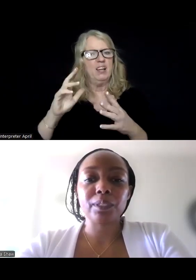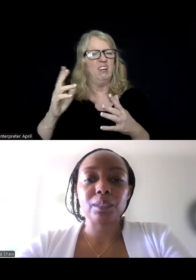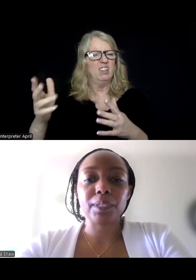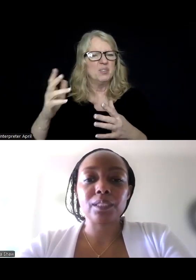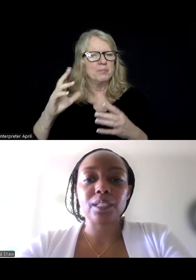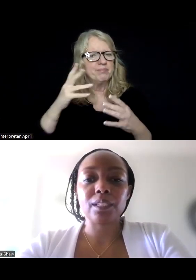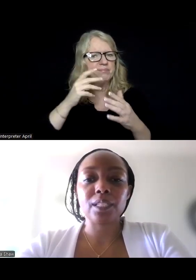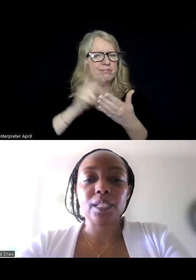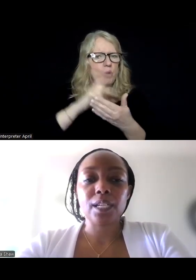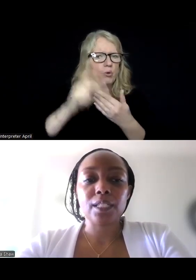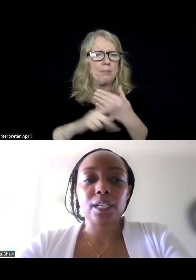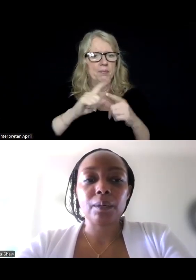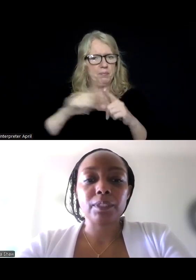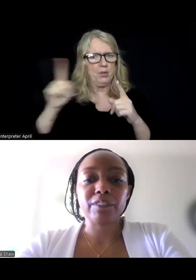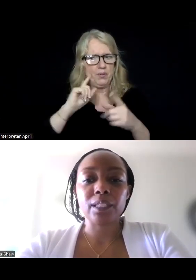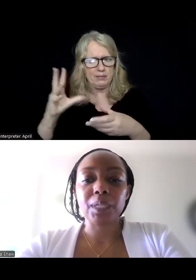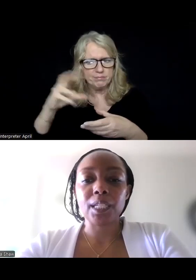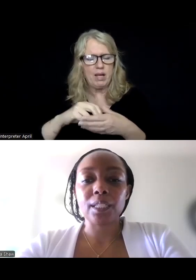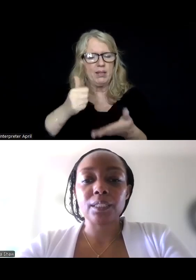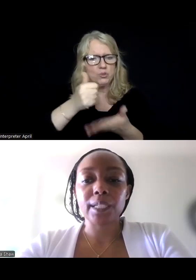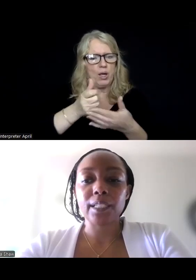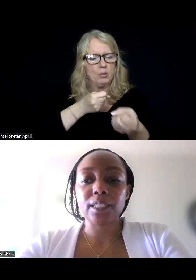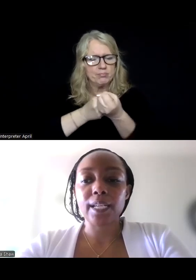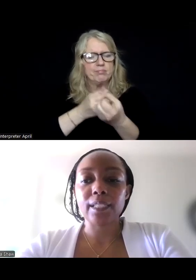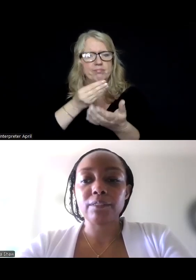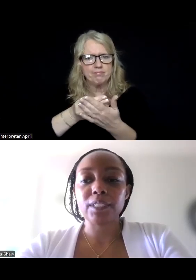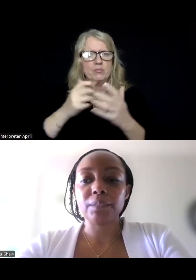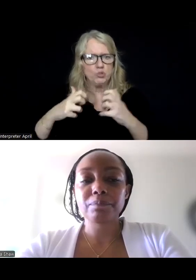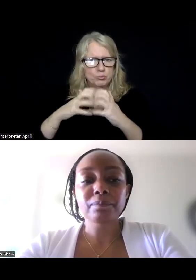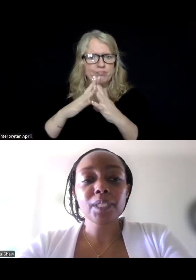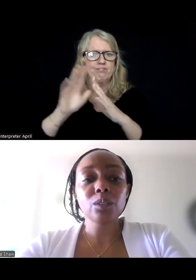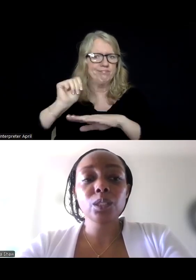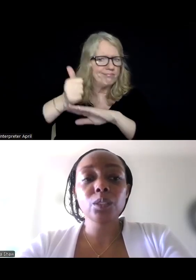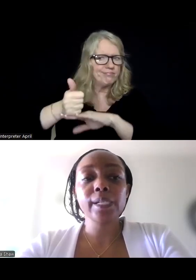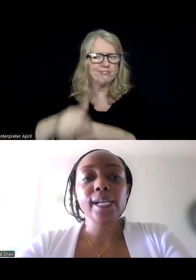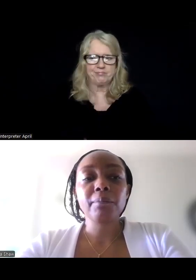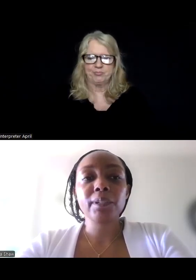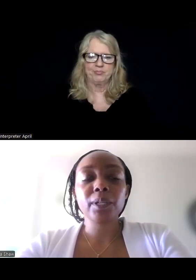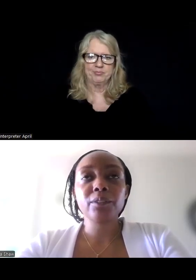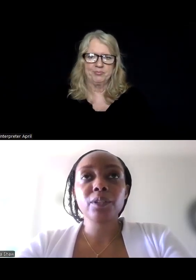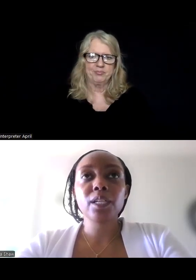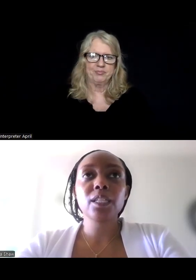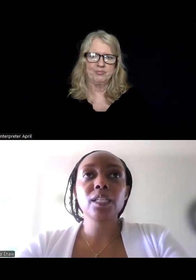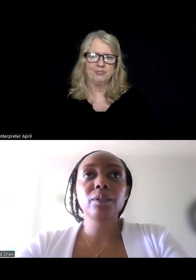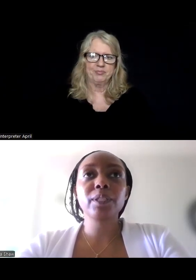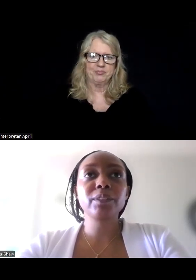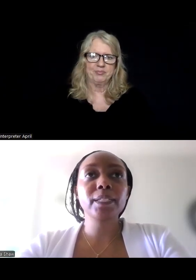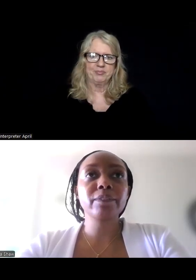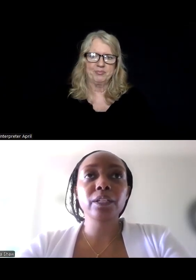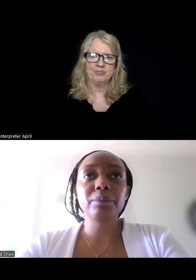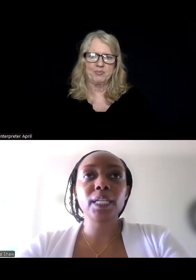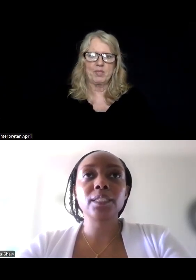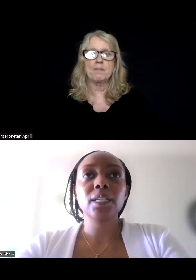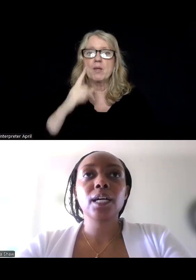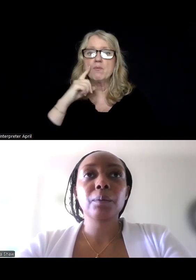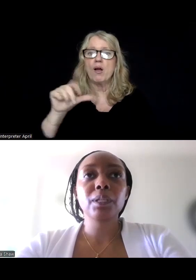were participants and helped to fund the meeting that spearheaded that activity. So with respect to